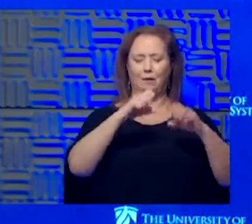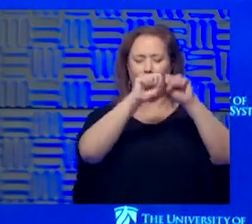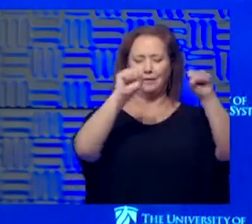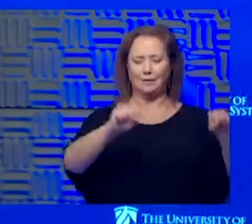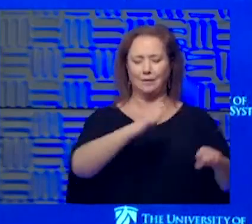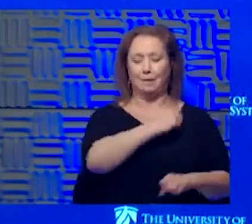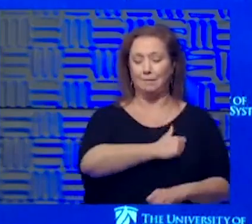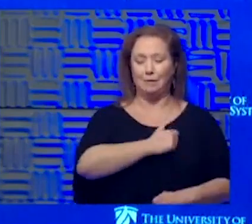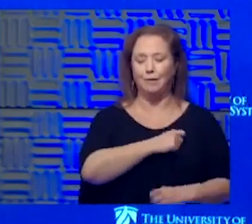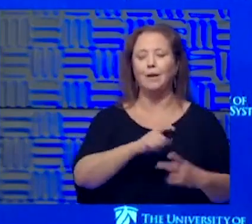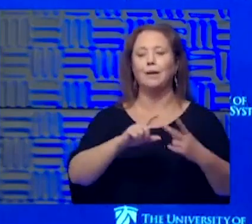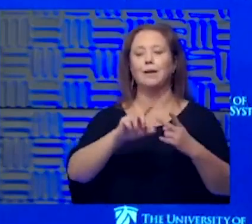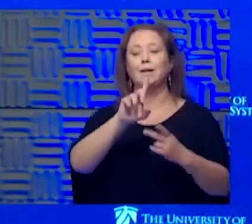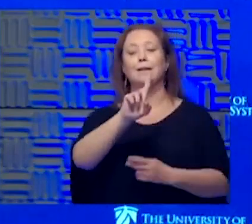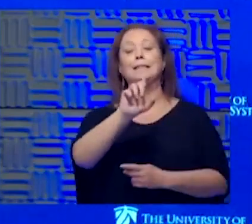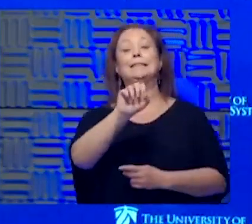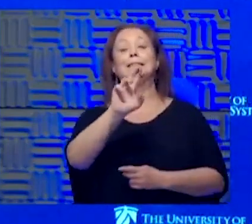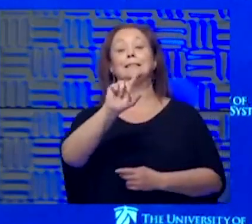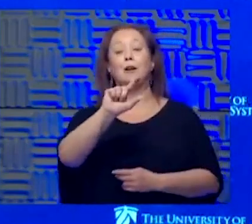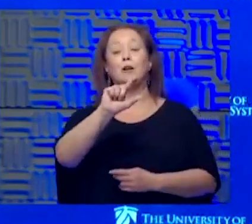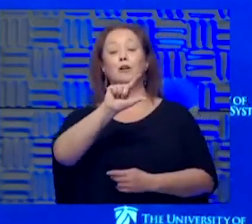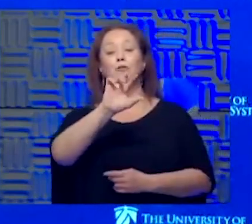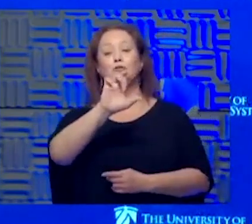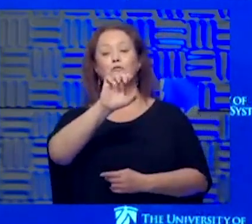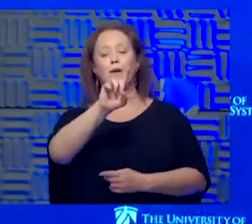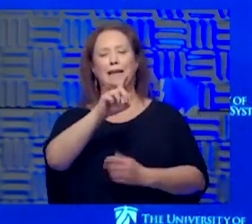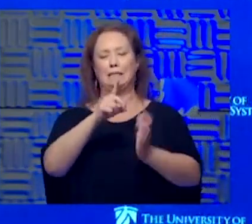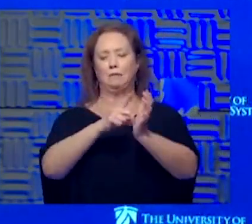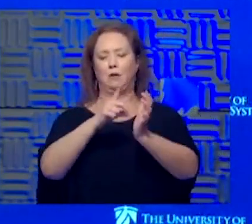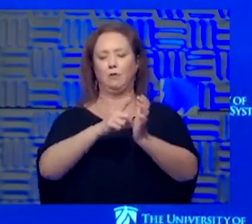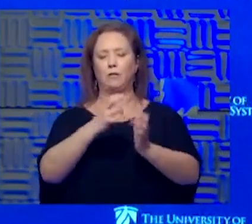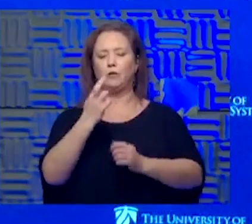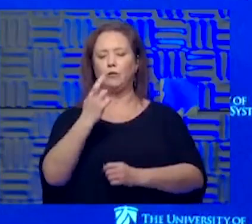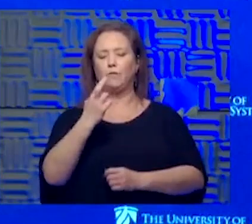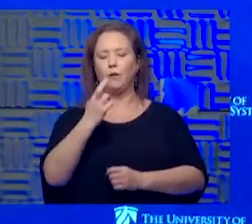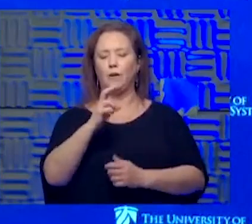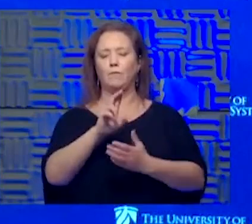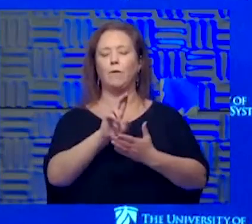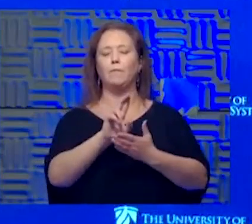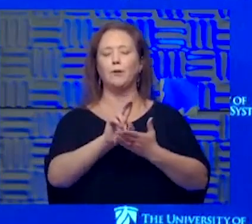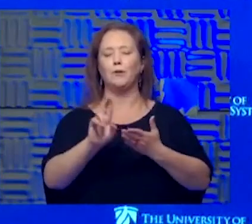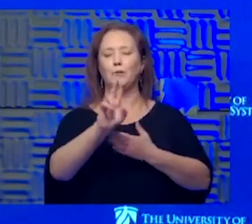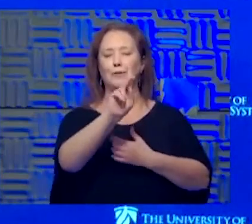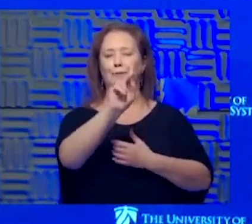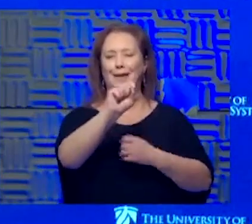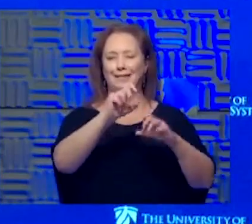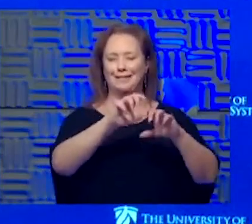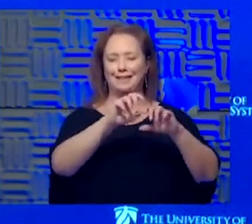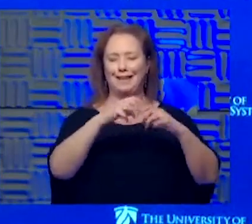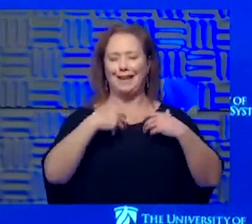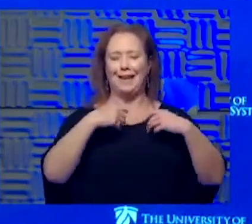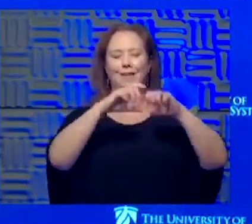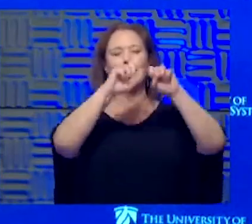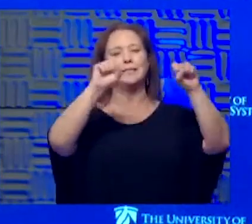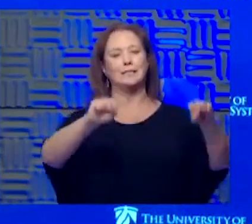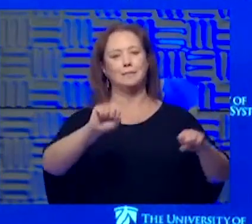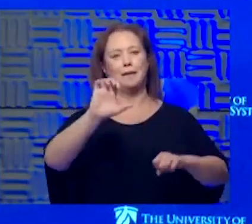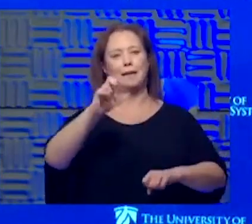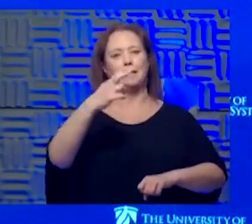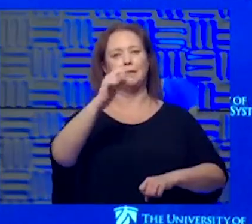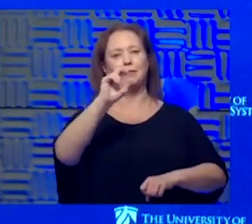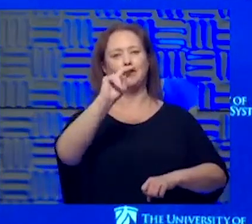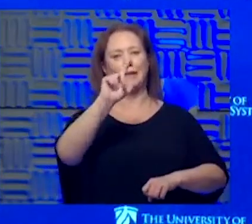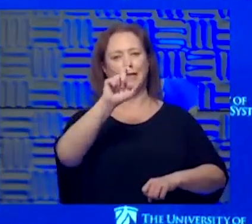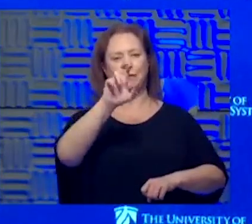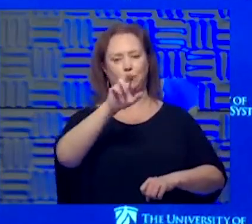brother. Doug Girard, who was a physician here and a good friend of mine from the University of Kansas Health System, but is the Chancellor of the University